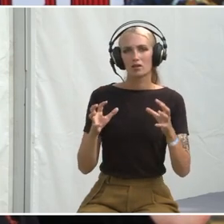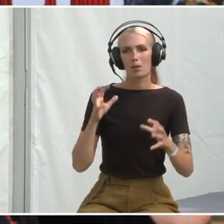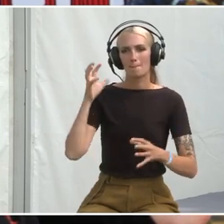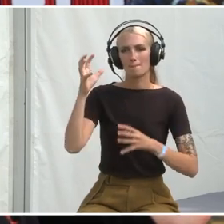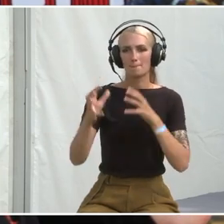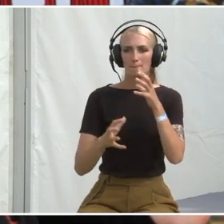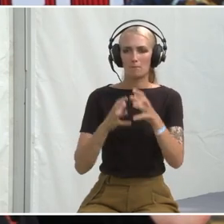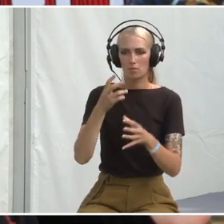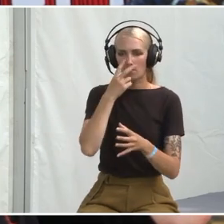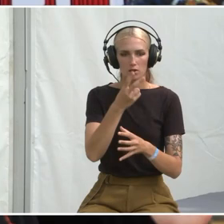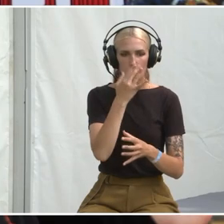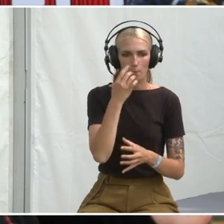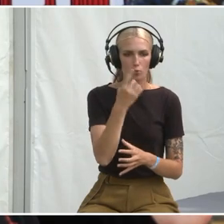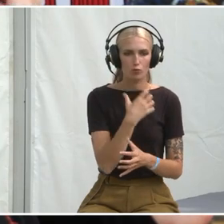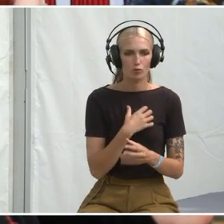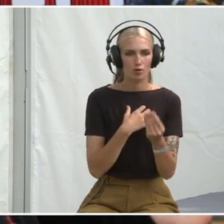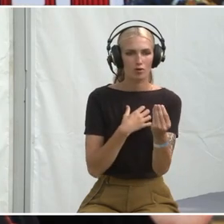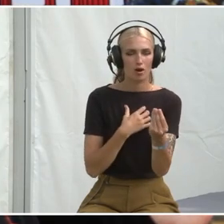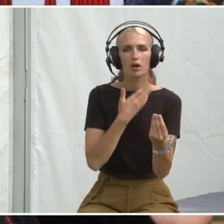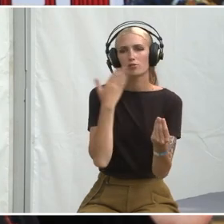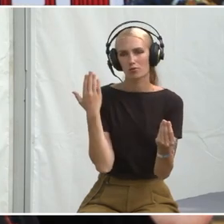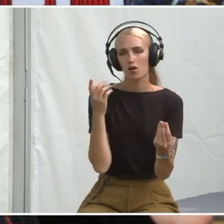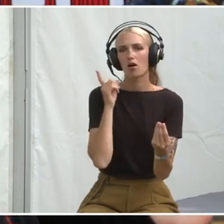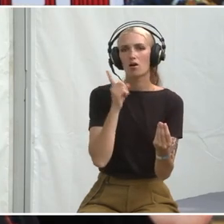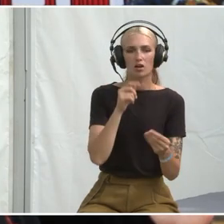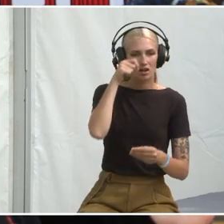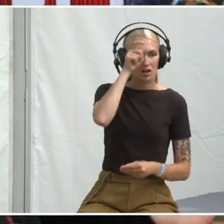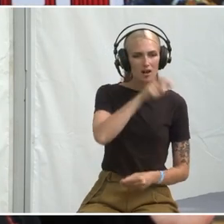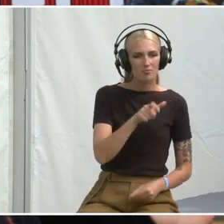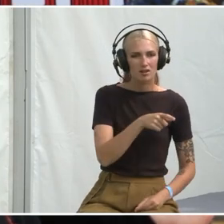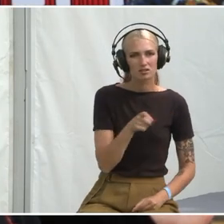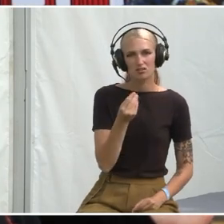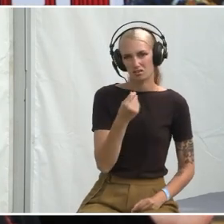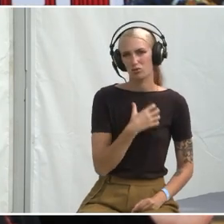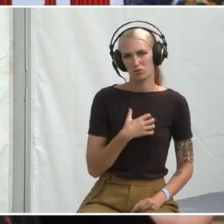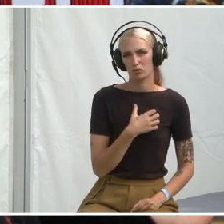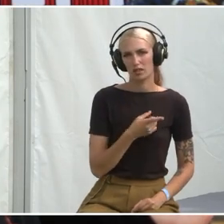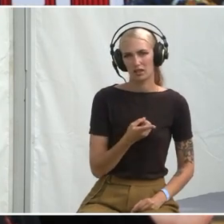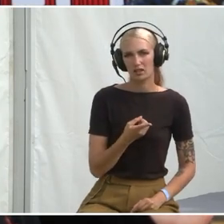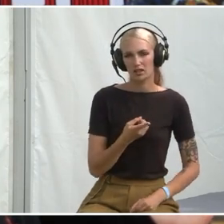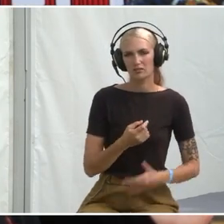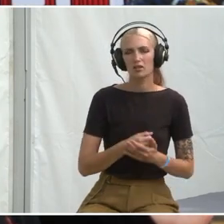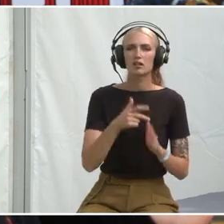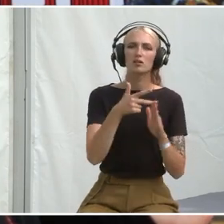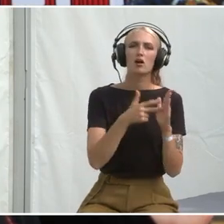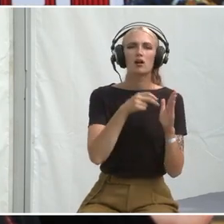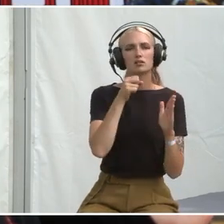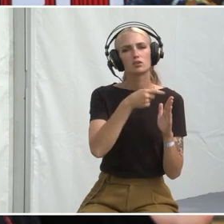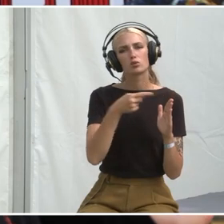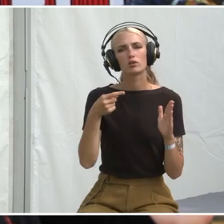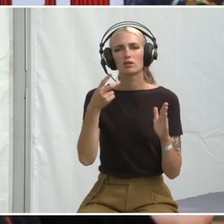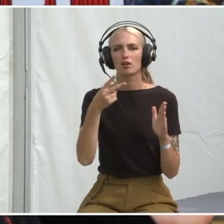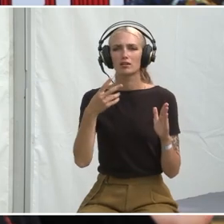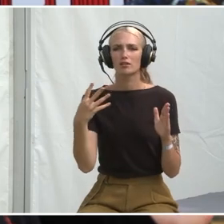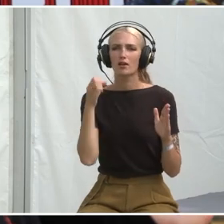money, but for students it does, because actually the age group, we were talking about 18 to 24,